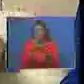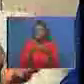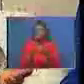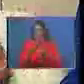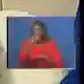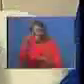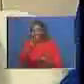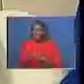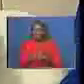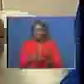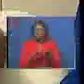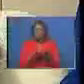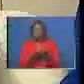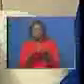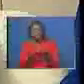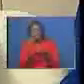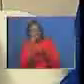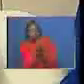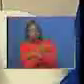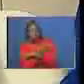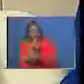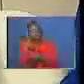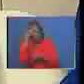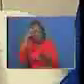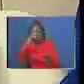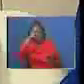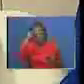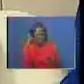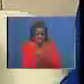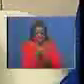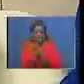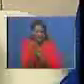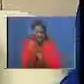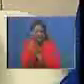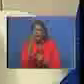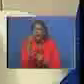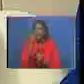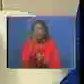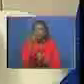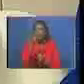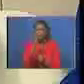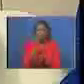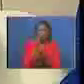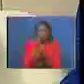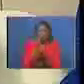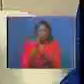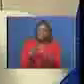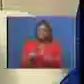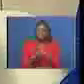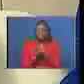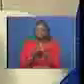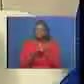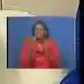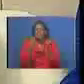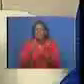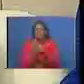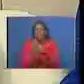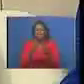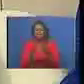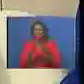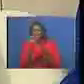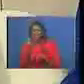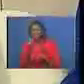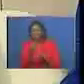they go to their homes they are also trying to talk to others who might also be managers in other companies and that narrative begins to continue changed